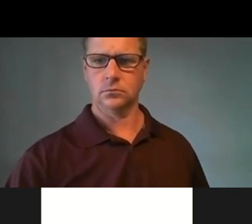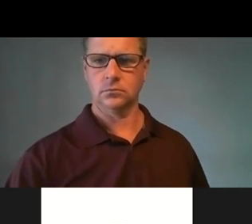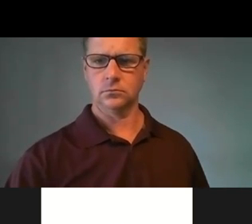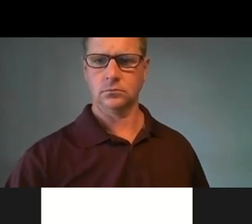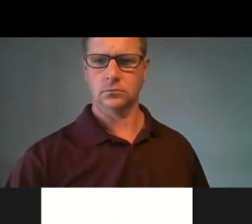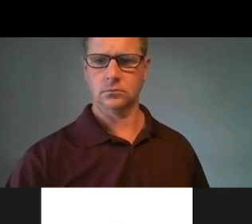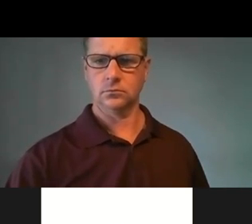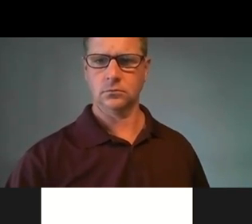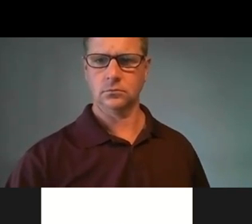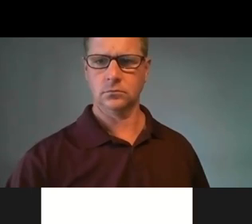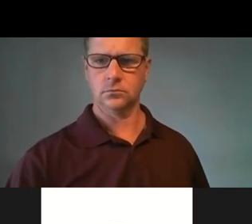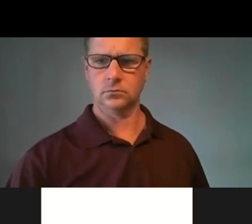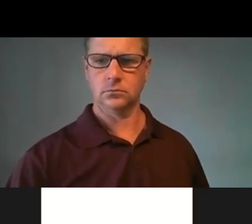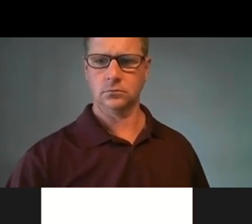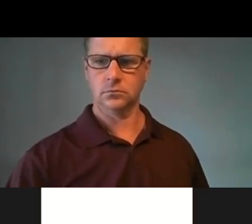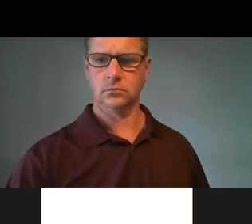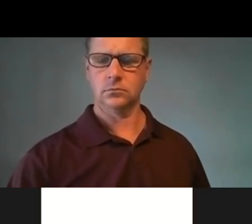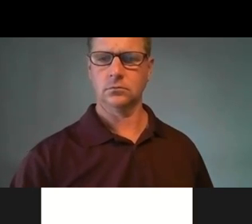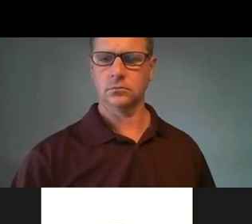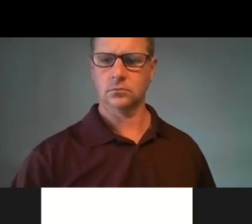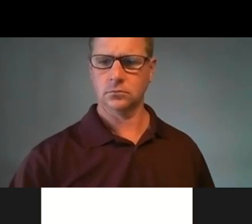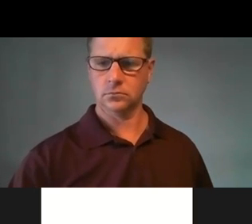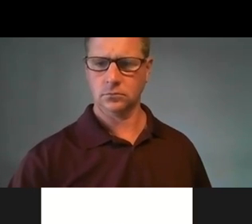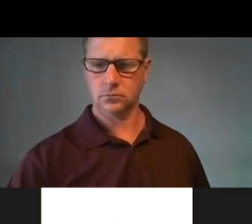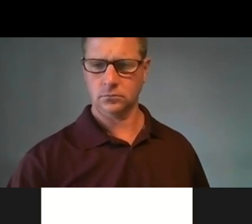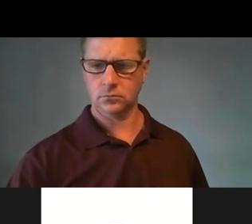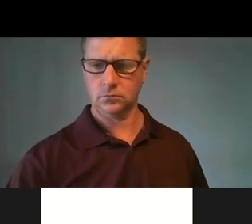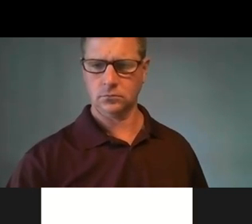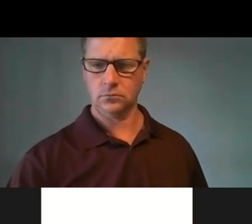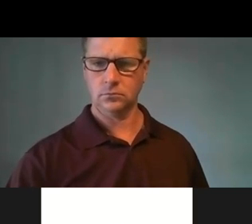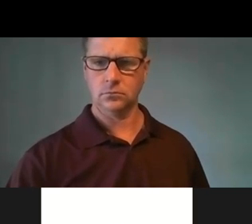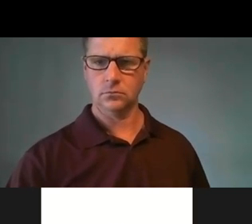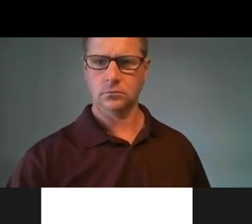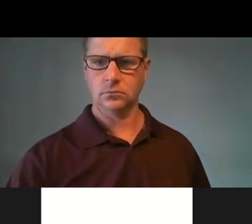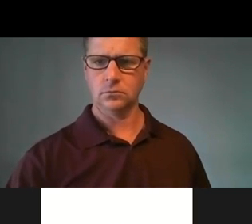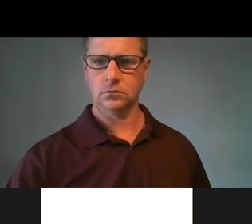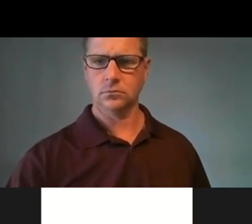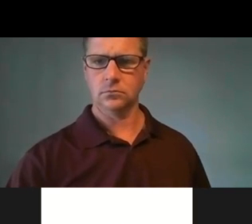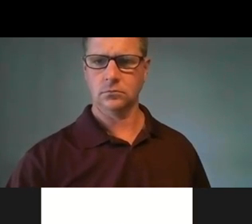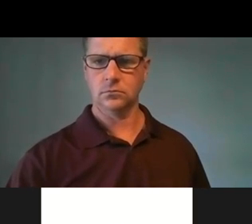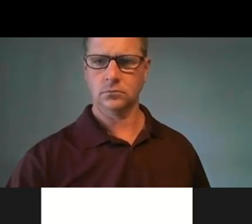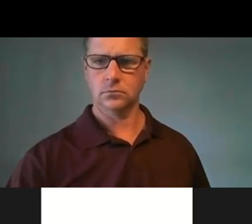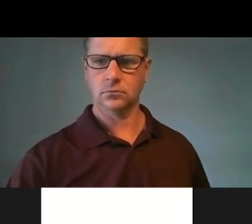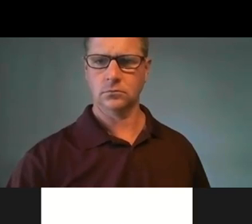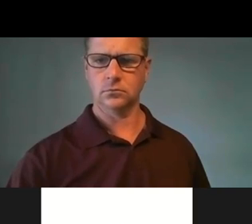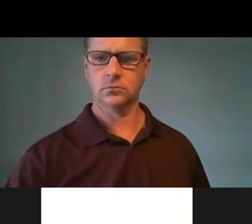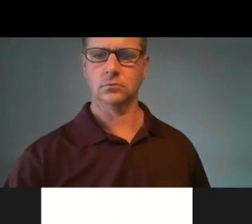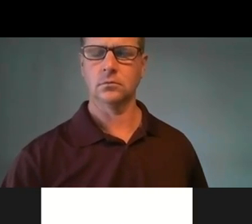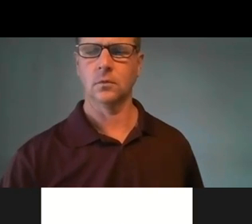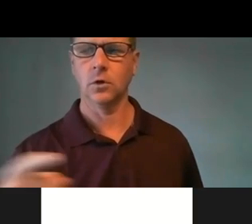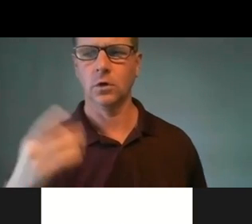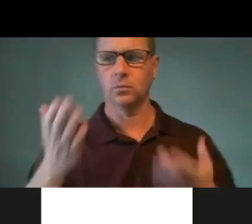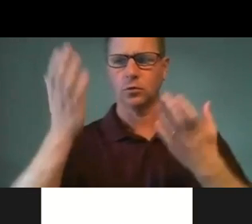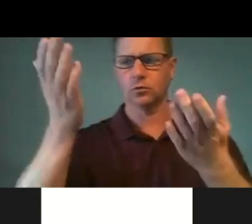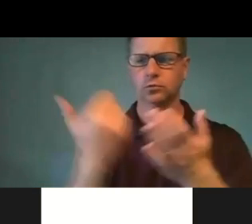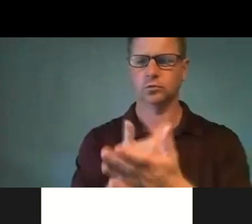The Woods Village project, we heard some public comments earlier. It is the proposed new construction of a